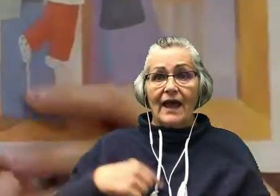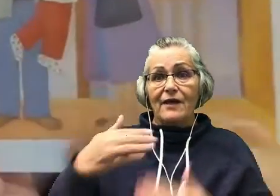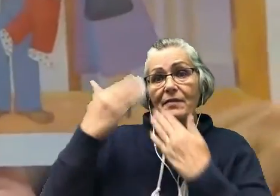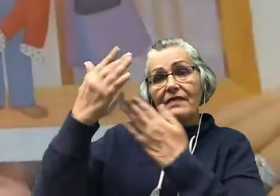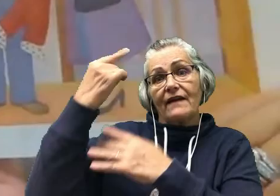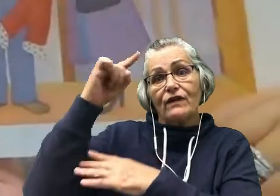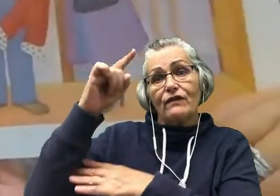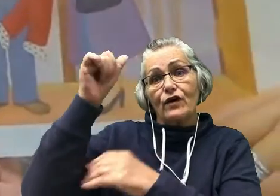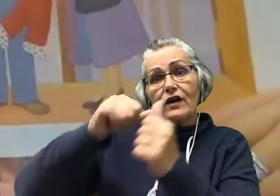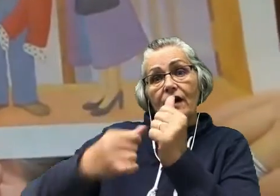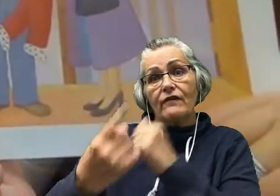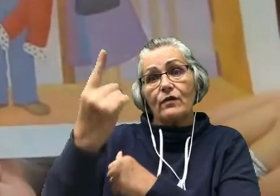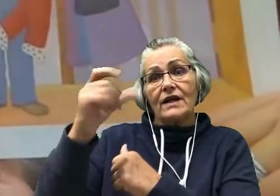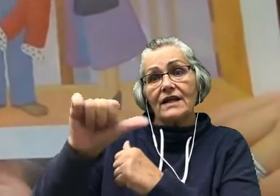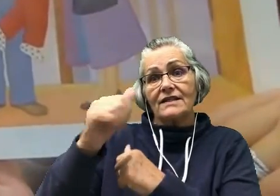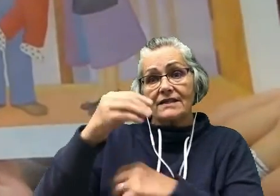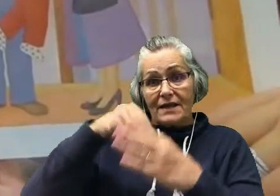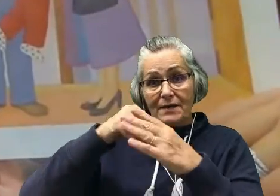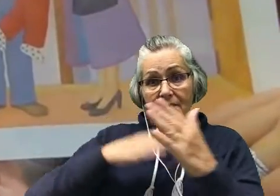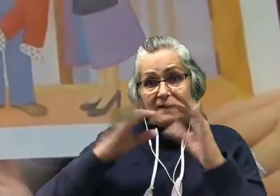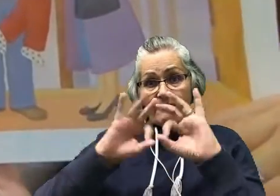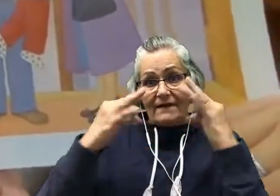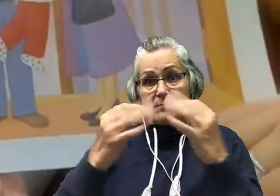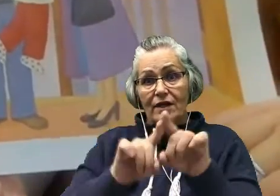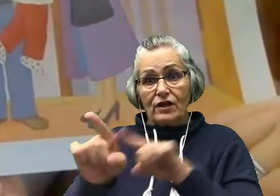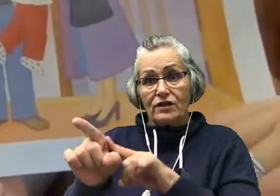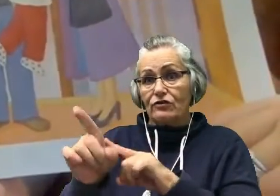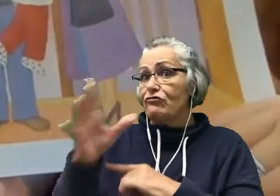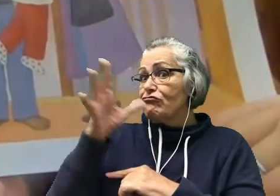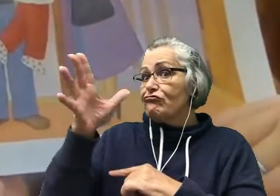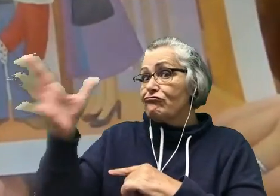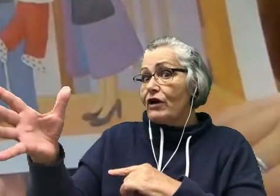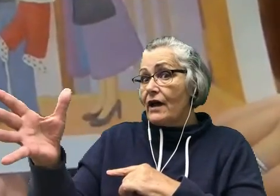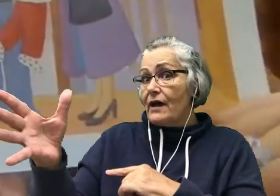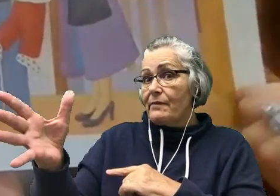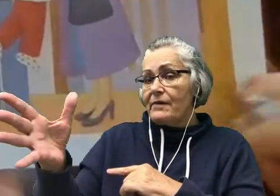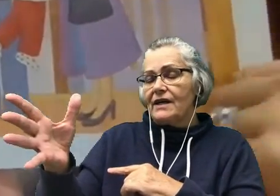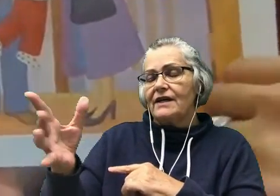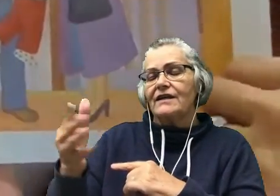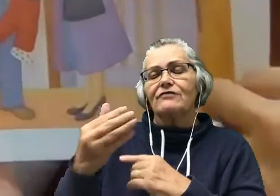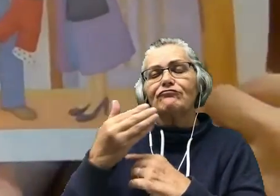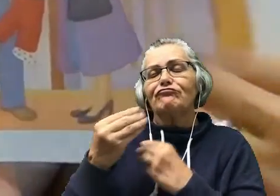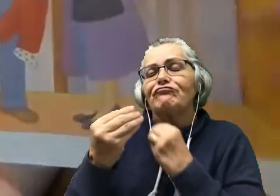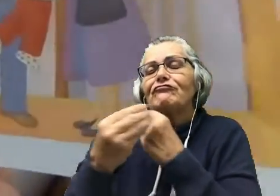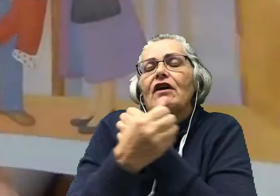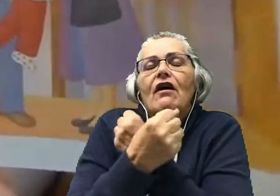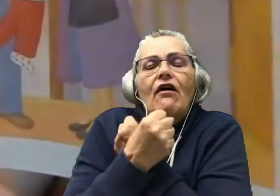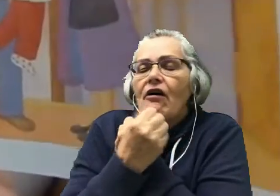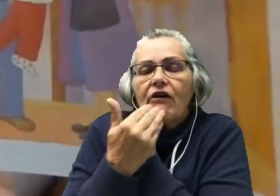I am thankful for everyone else in my family. My grandma gives really good